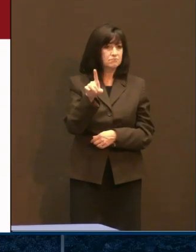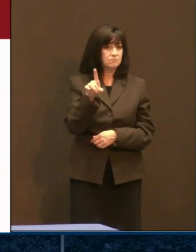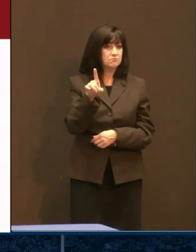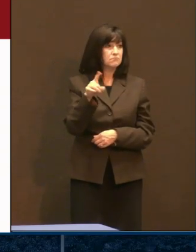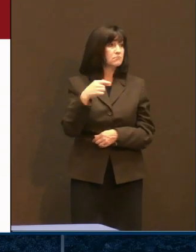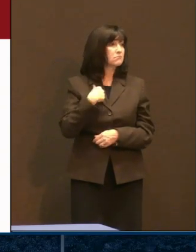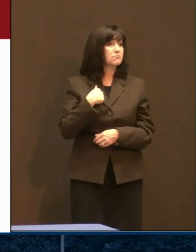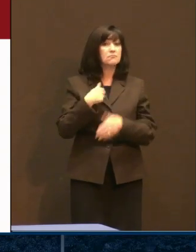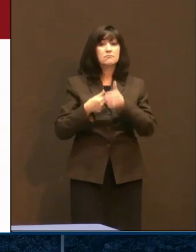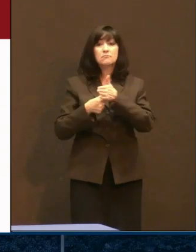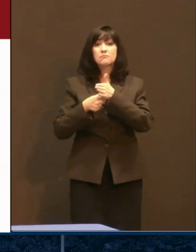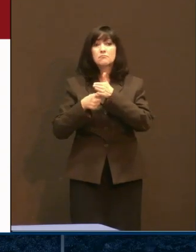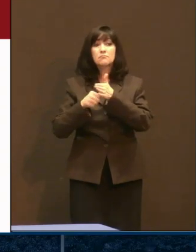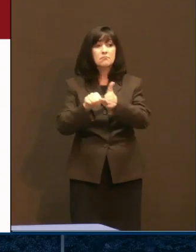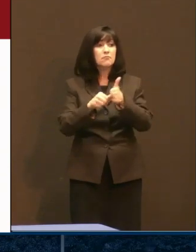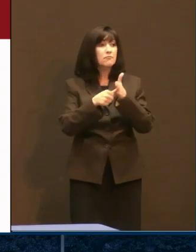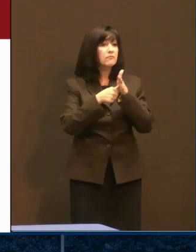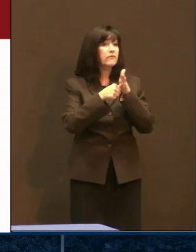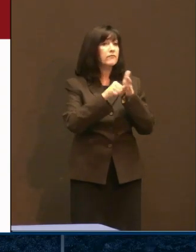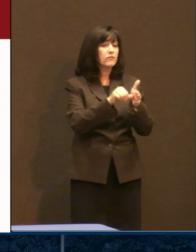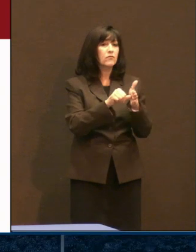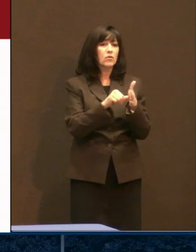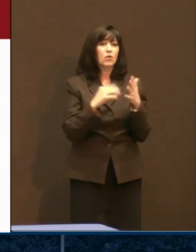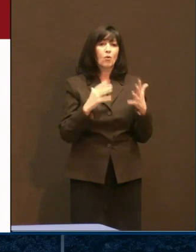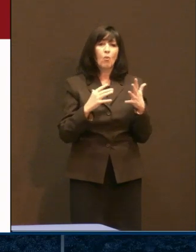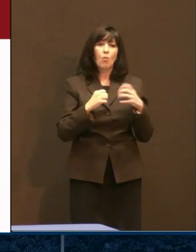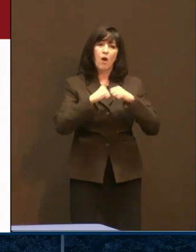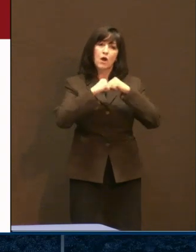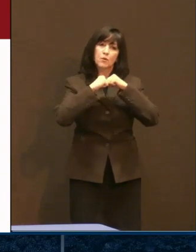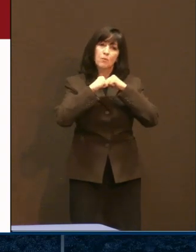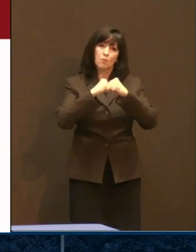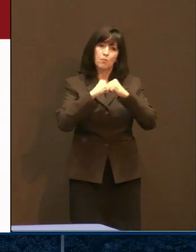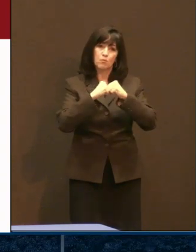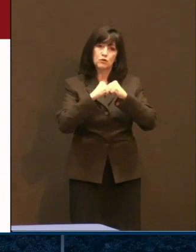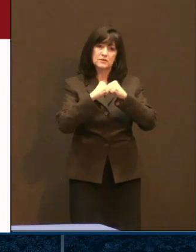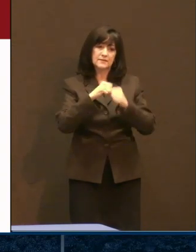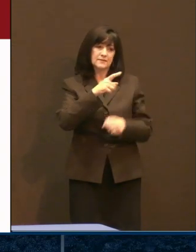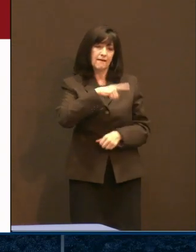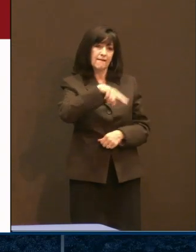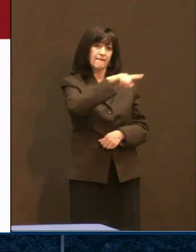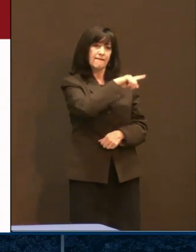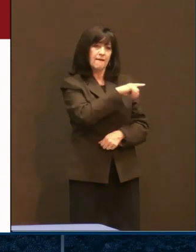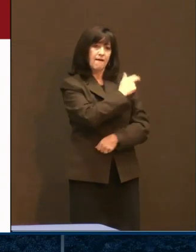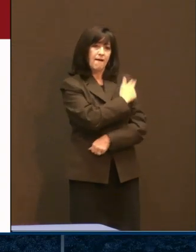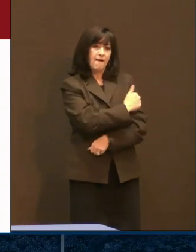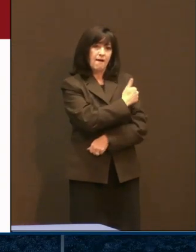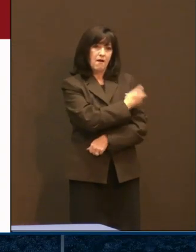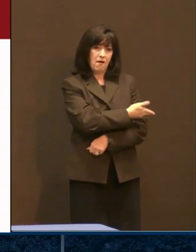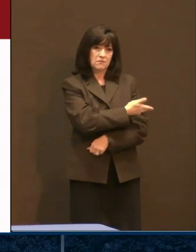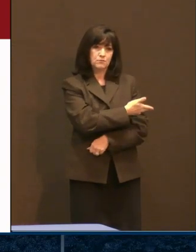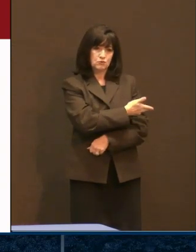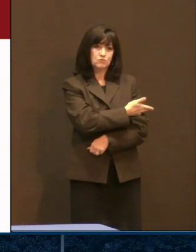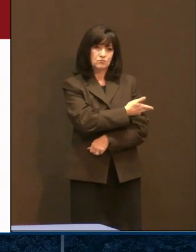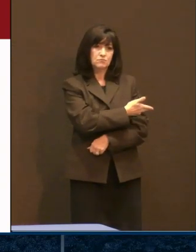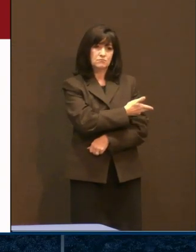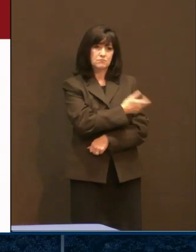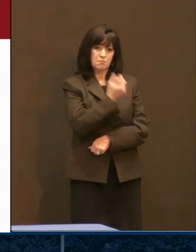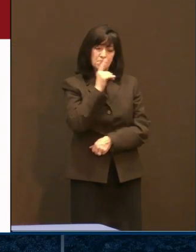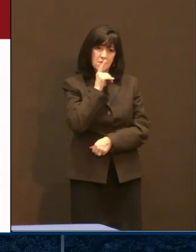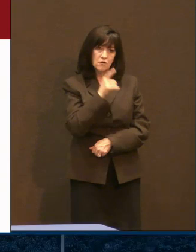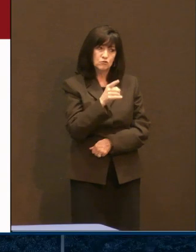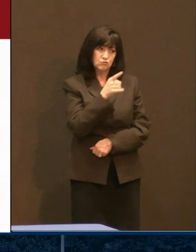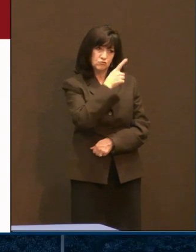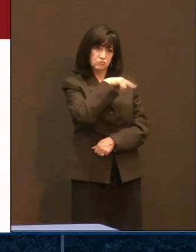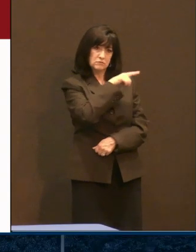and so much of these protective measures is to protect the critical care hospital capacity behind that number.